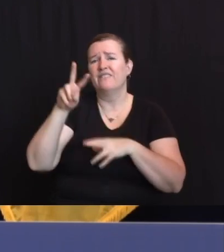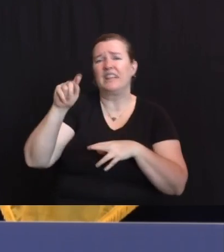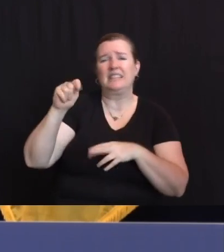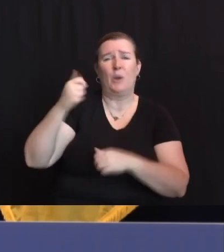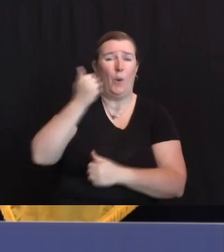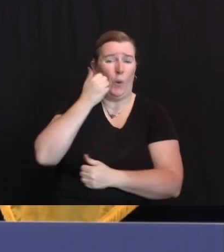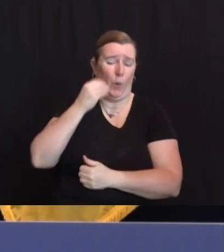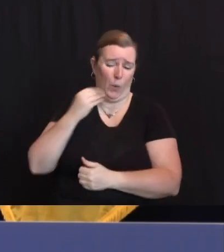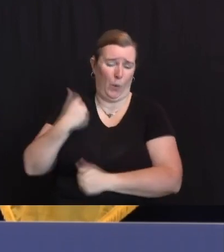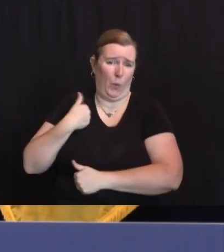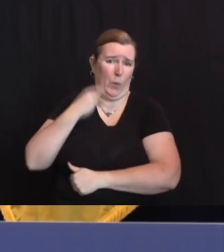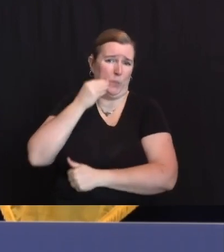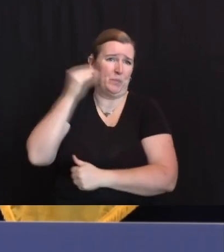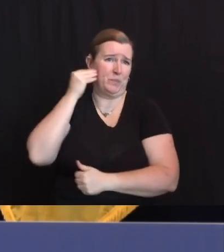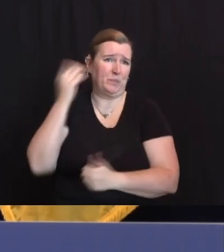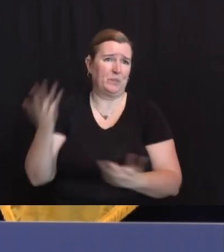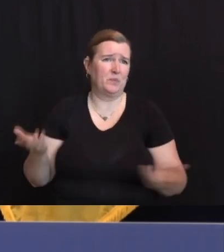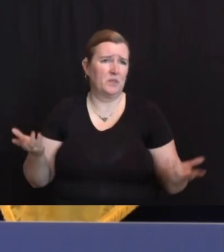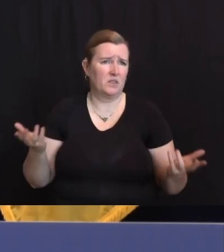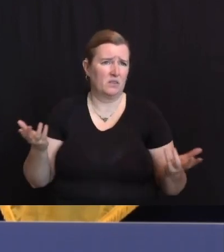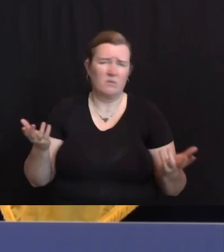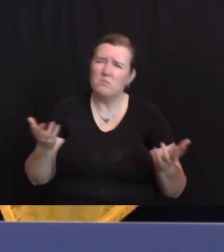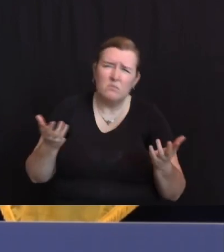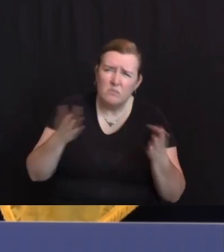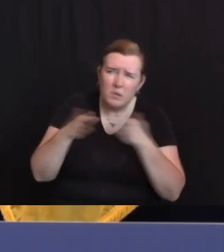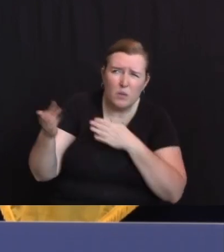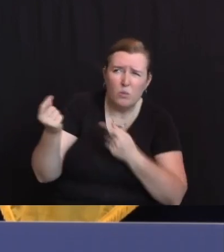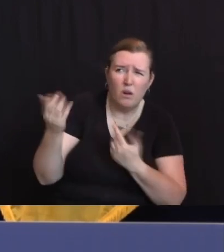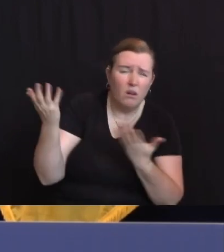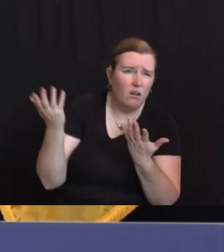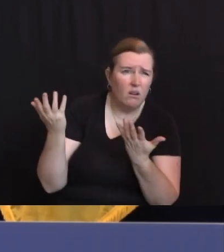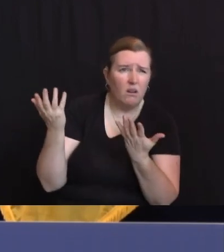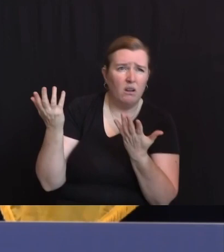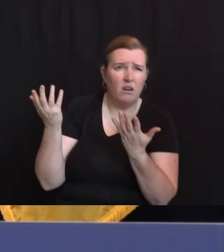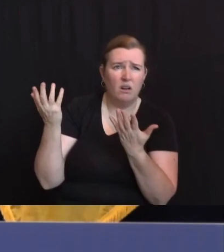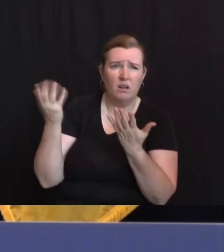accounting, but do you plan to do anything besides that?